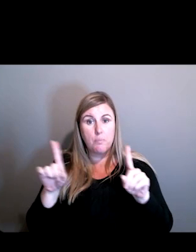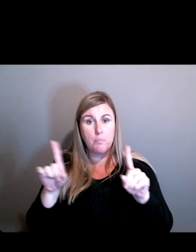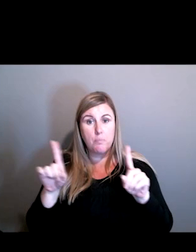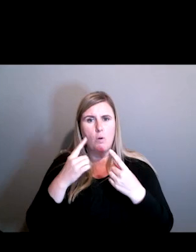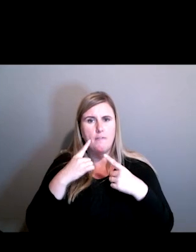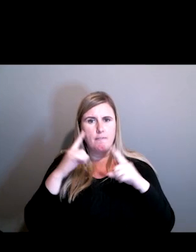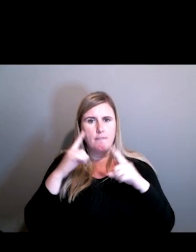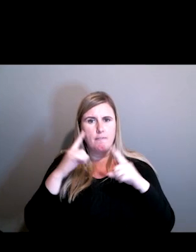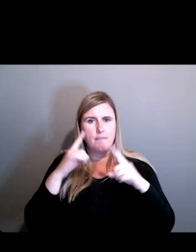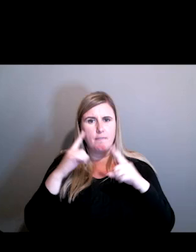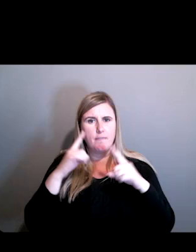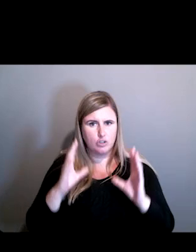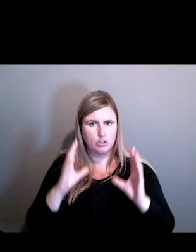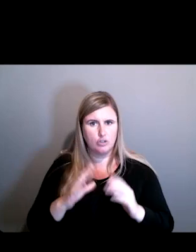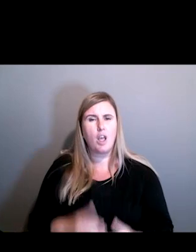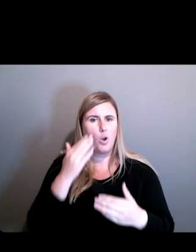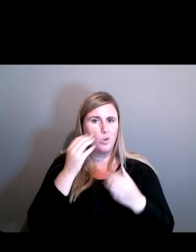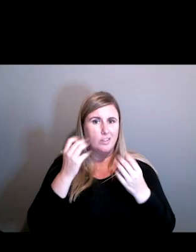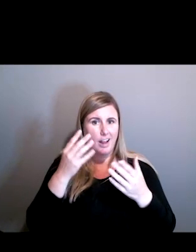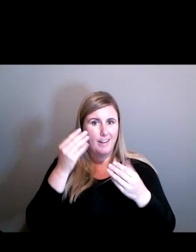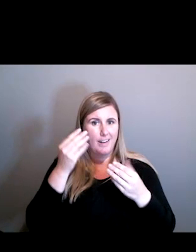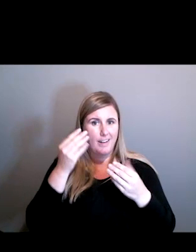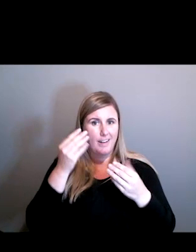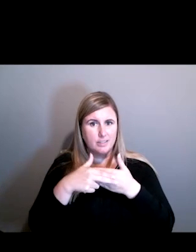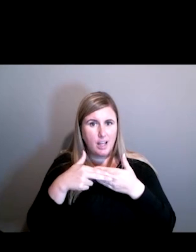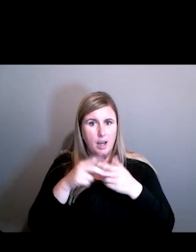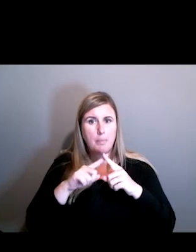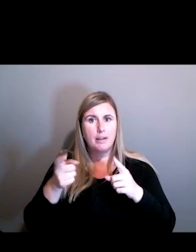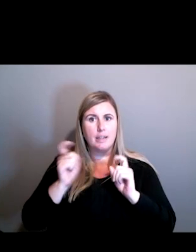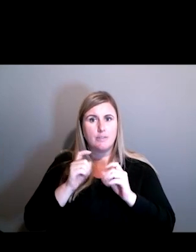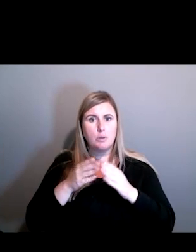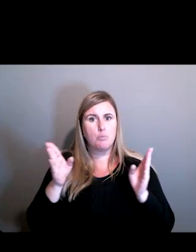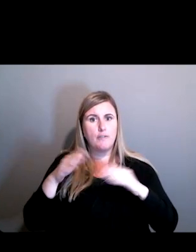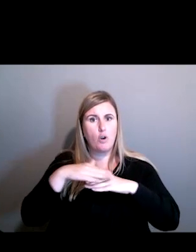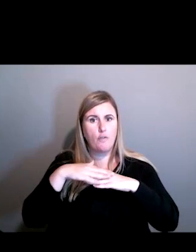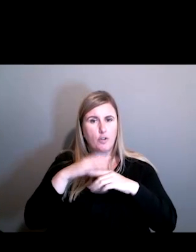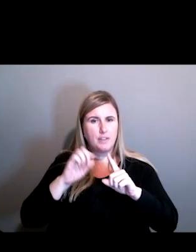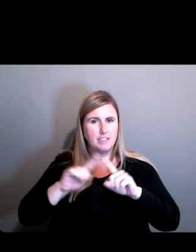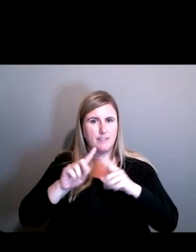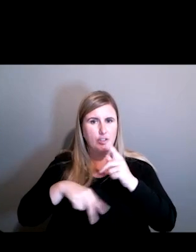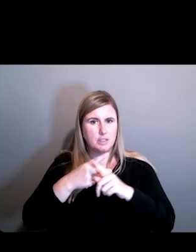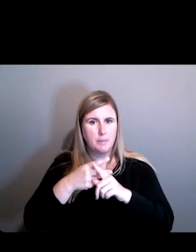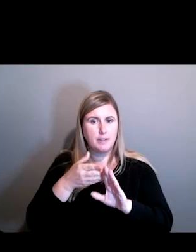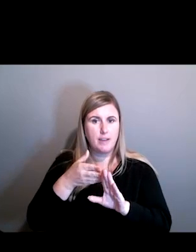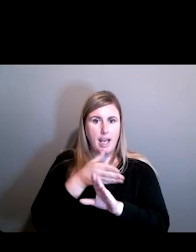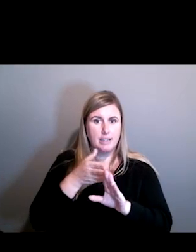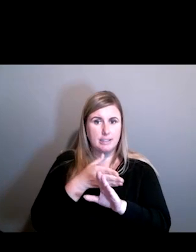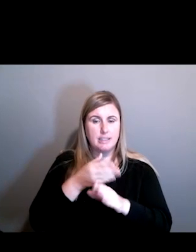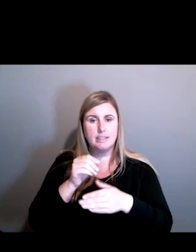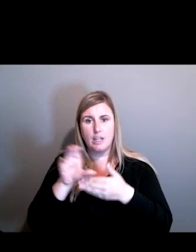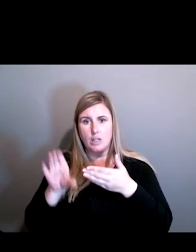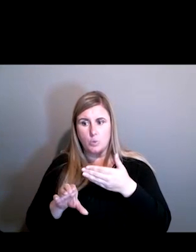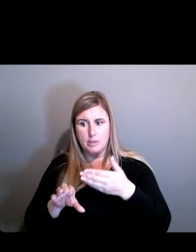instructors. I know there's a lot of information on this slide, but this slide gives us a brief overview of the different types